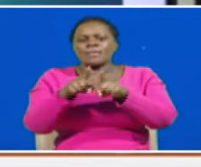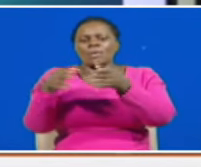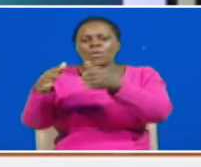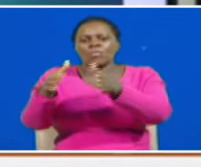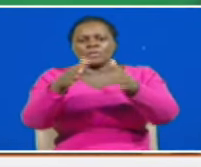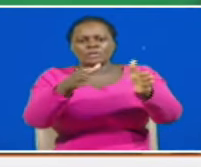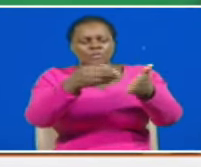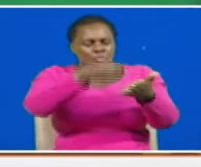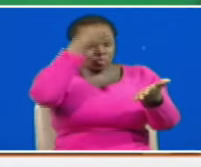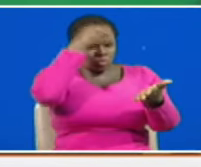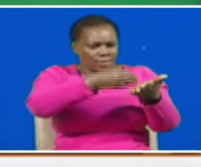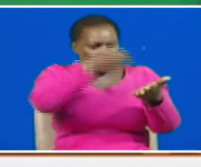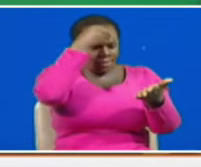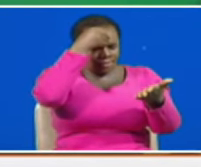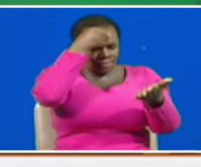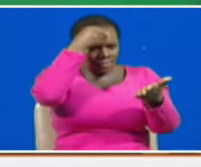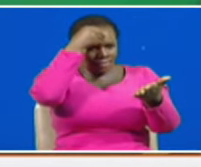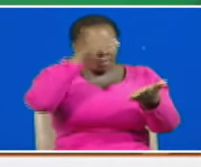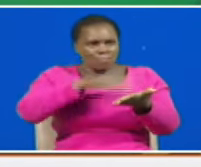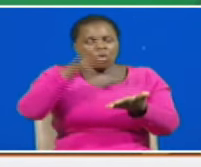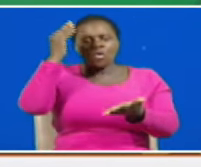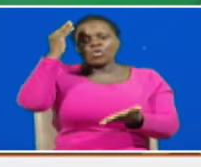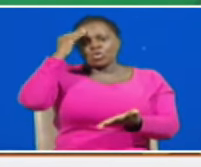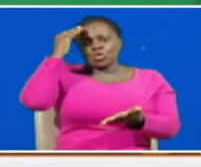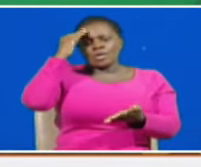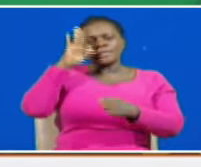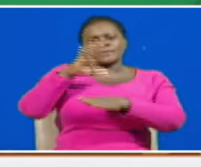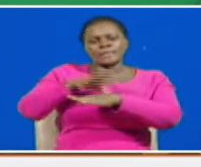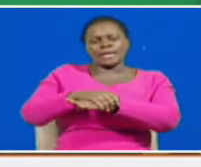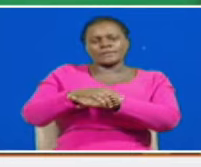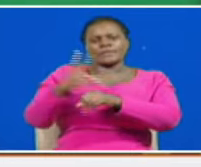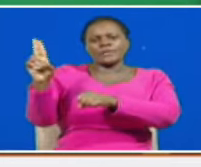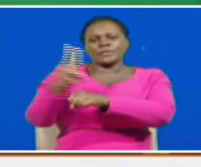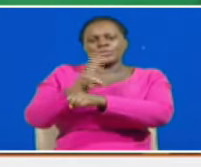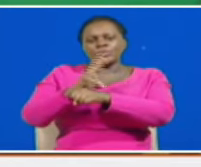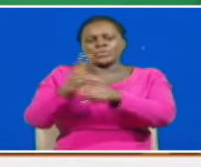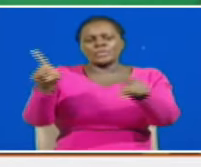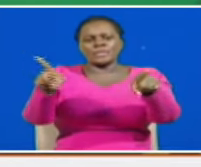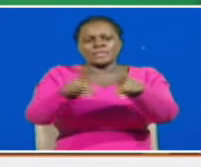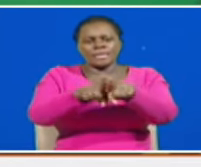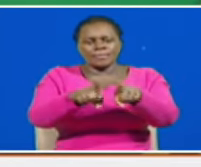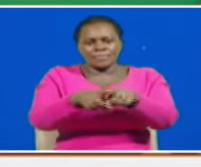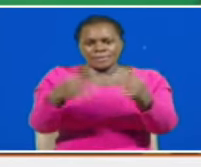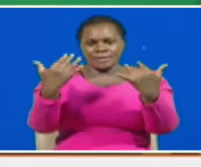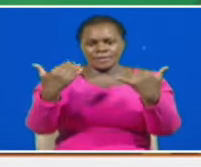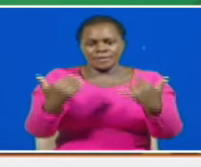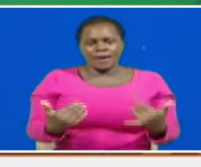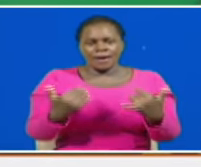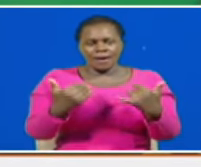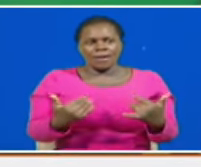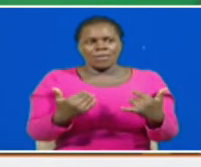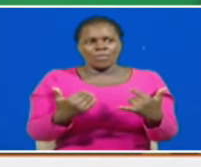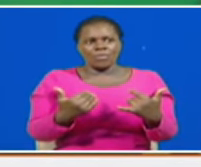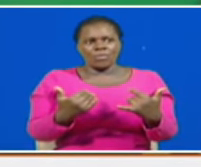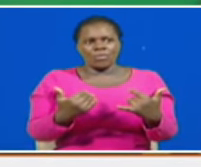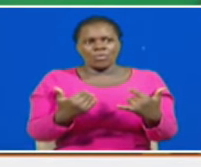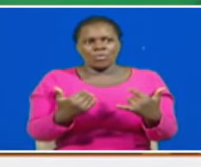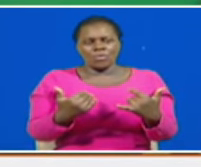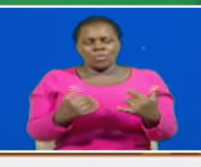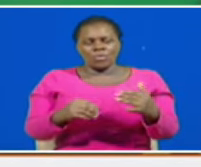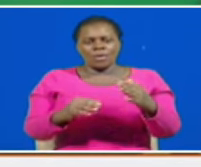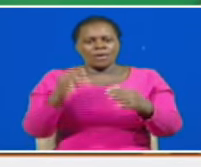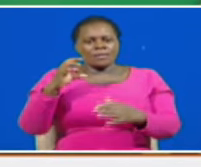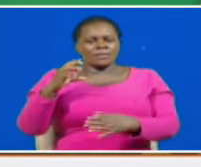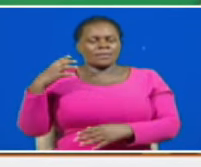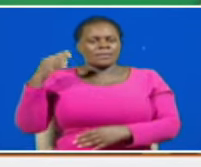opportunities to learn and get more knowledge and apply the same. You've seen currently, apart from maybe the head coach of the